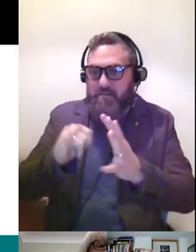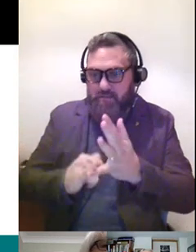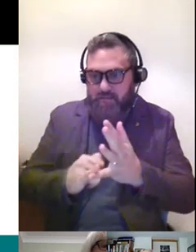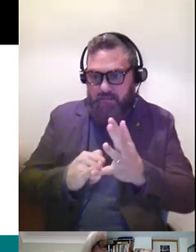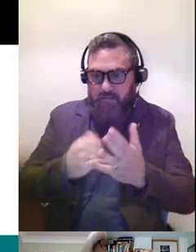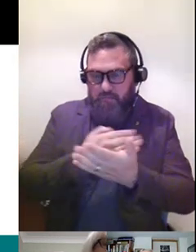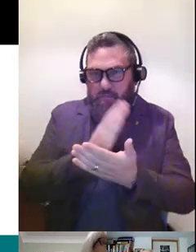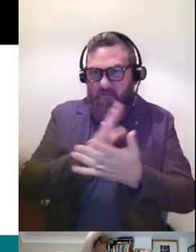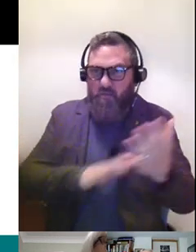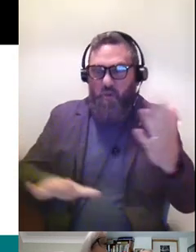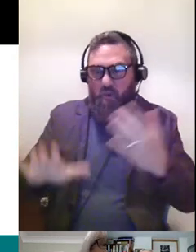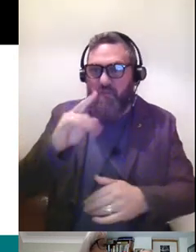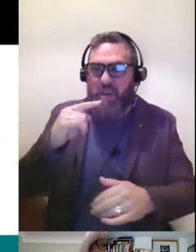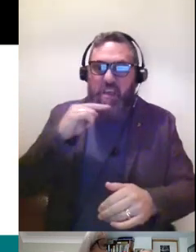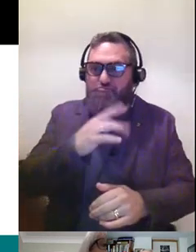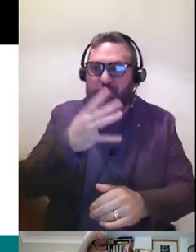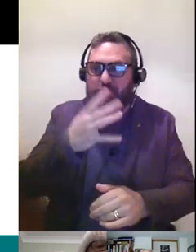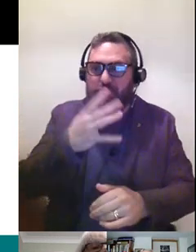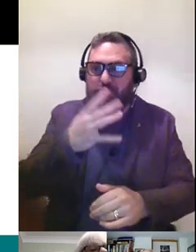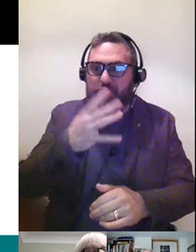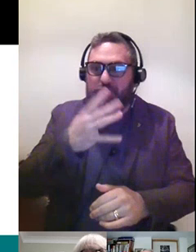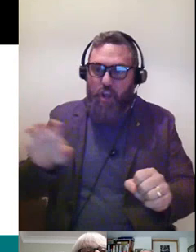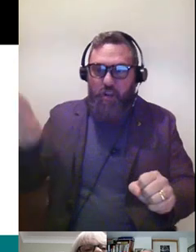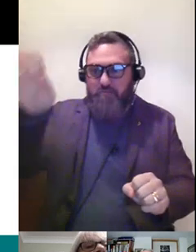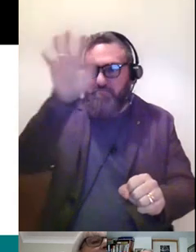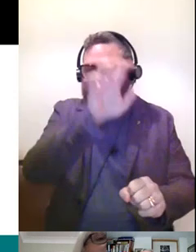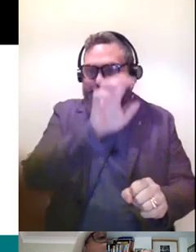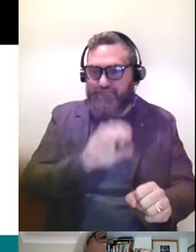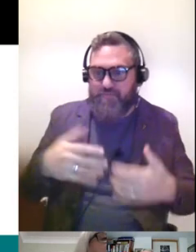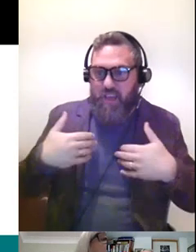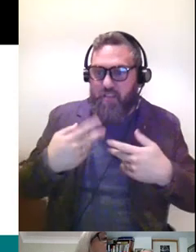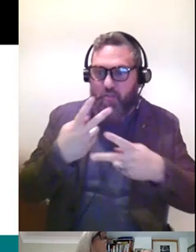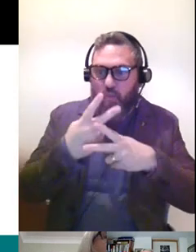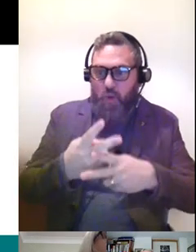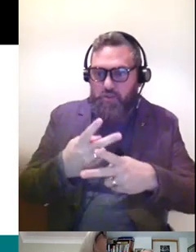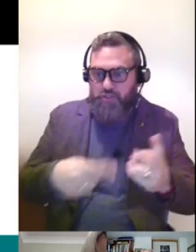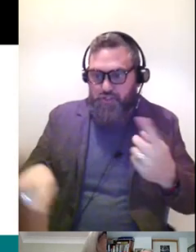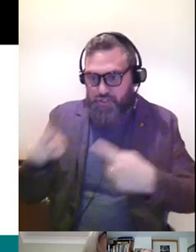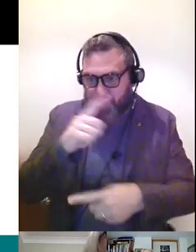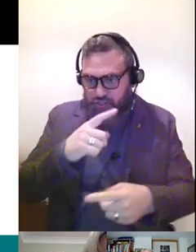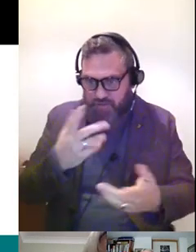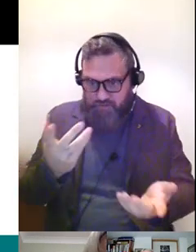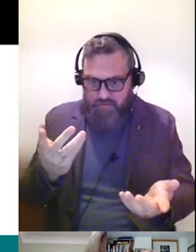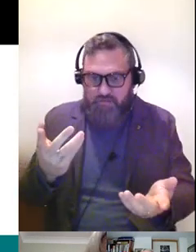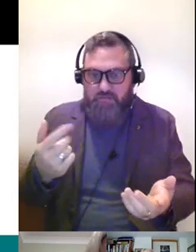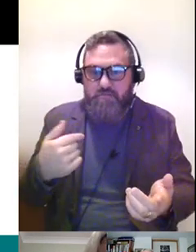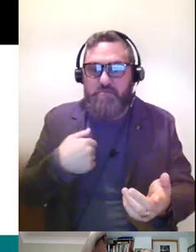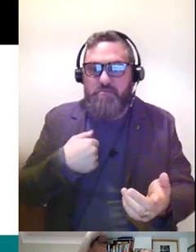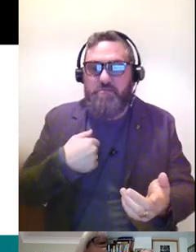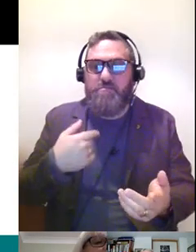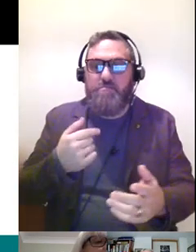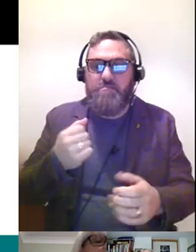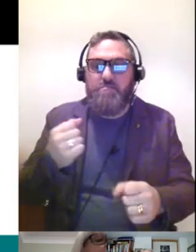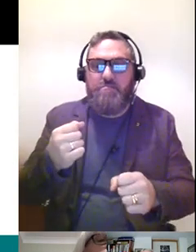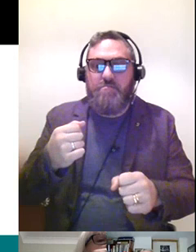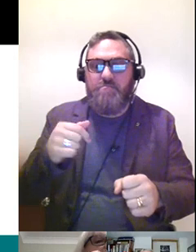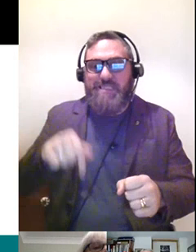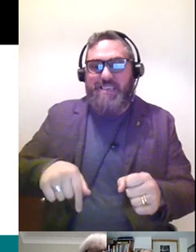network of 150 local independent Healthwatch across the country. And we're here to make sure